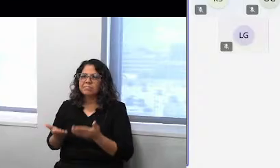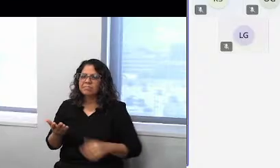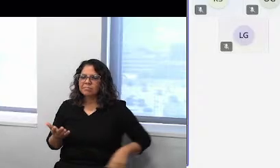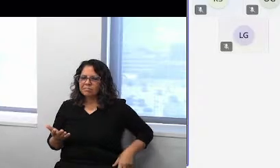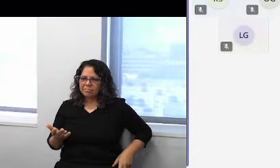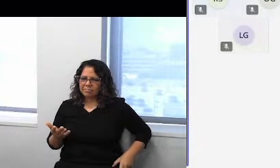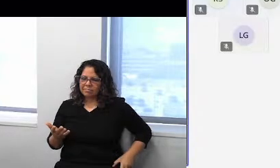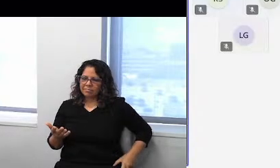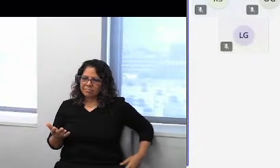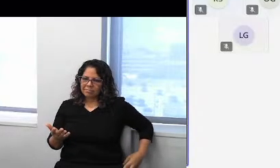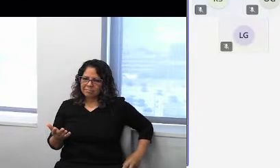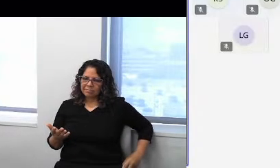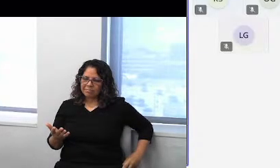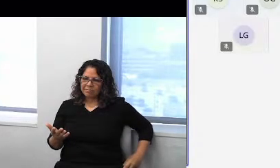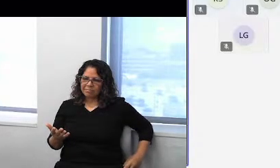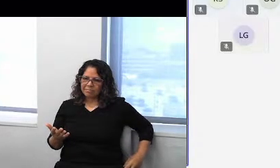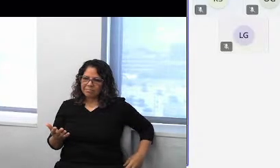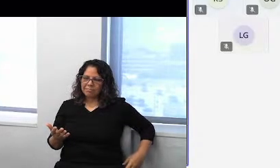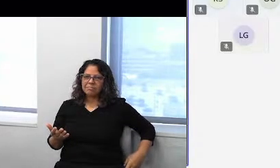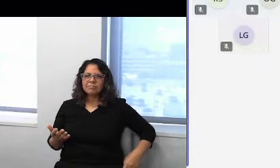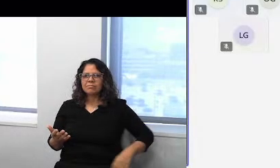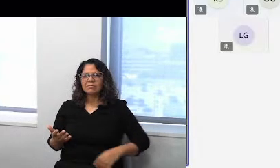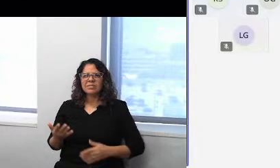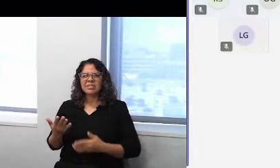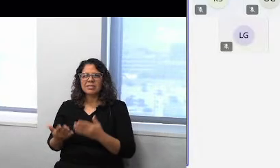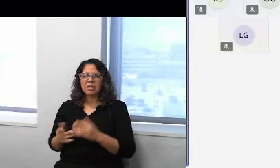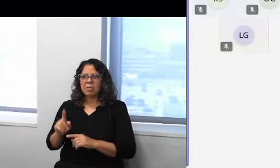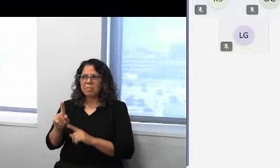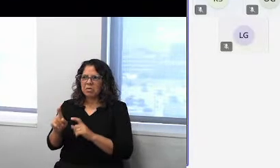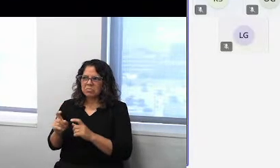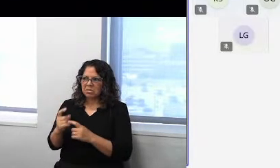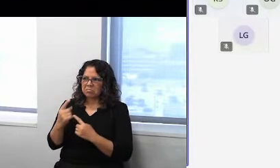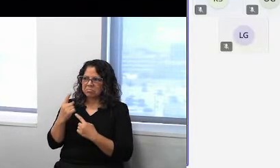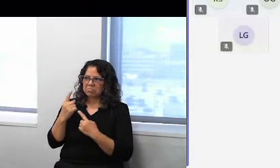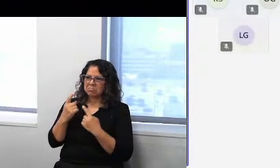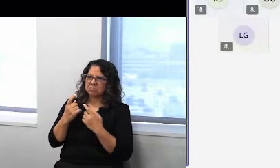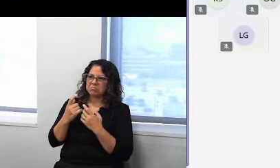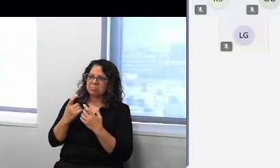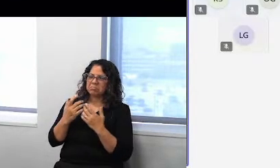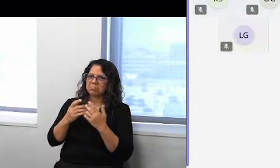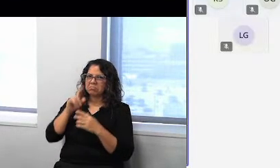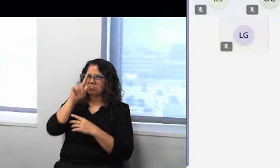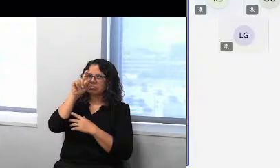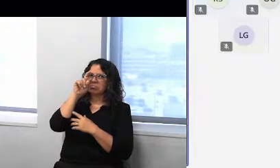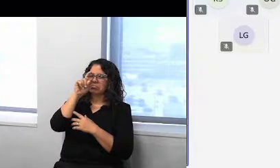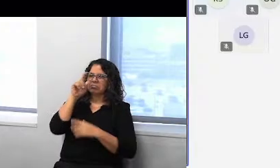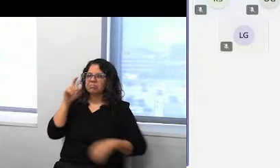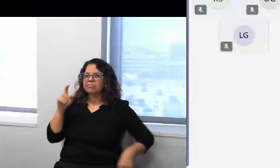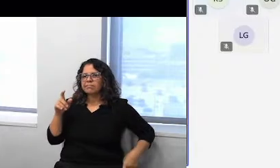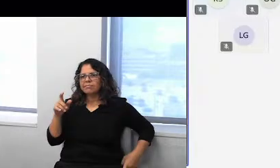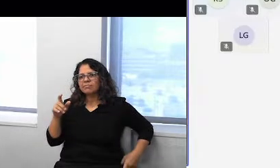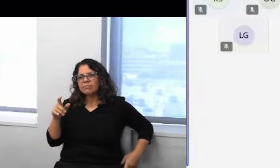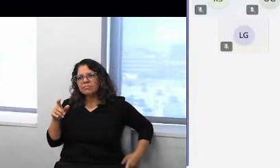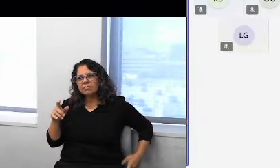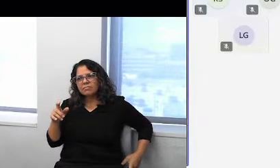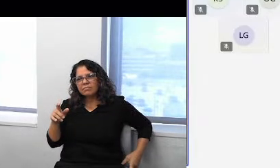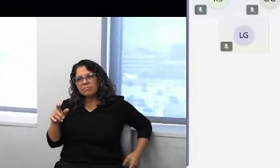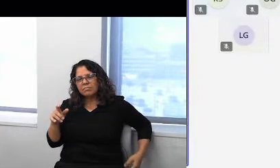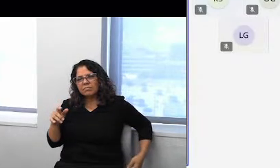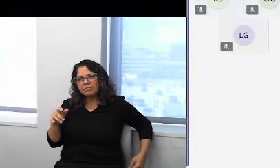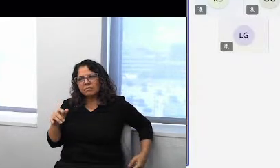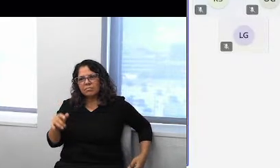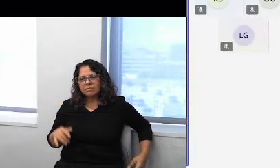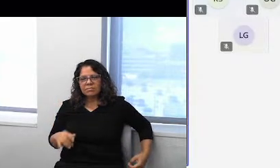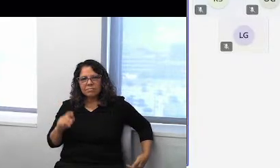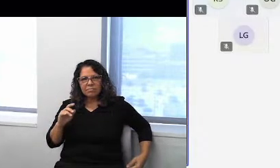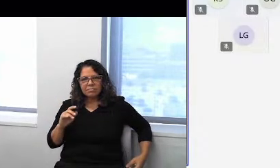period instead of a question mark. But if it's relevant, it's still a question. And do you understand the question? Can you repeat it again, sir? Yeah. Without